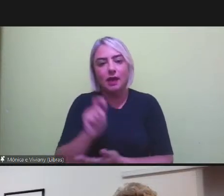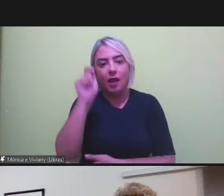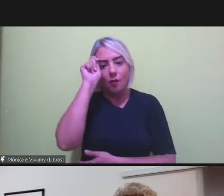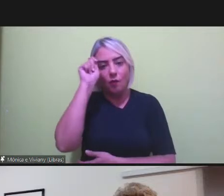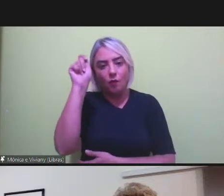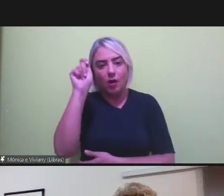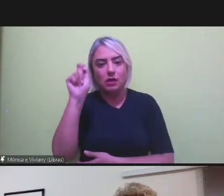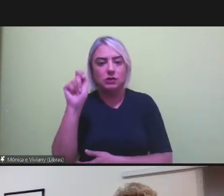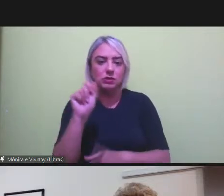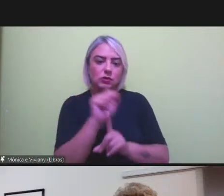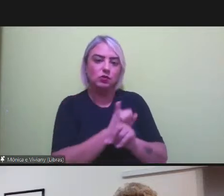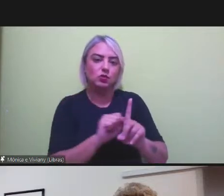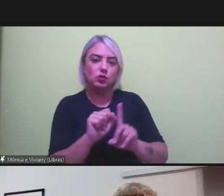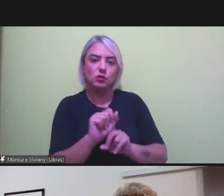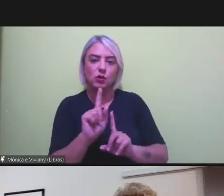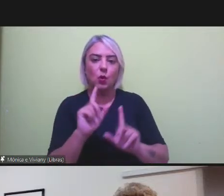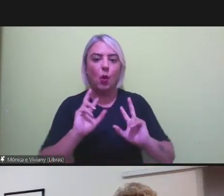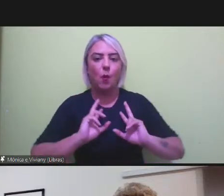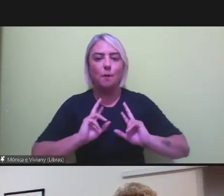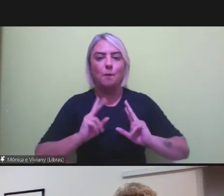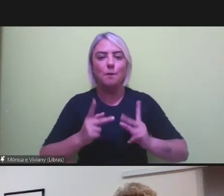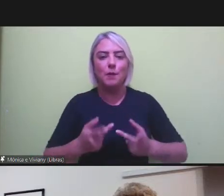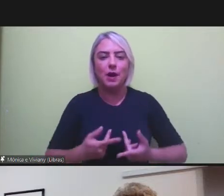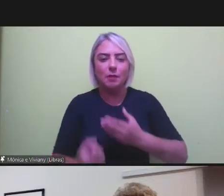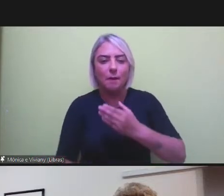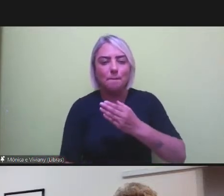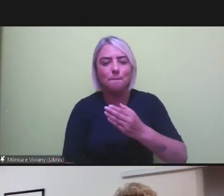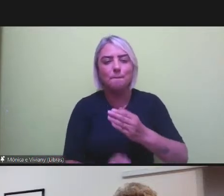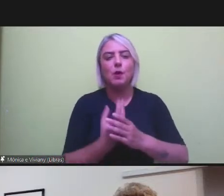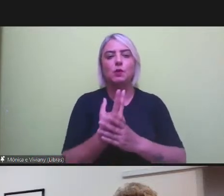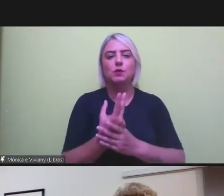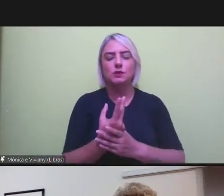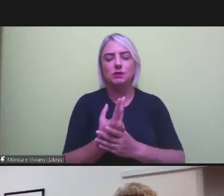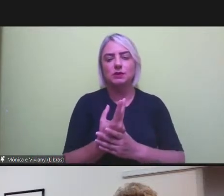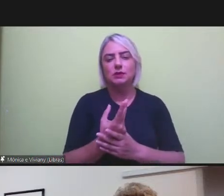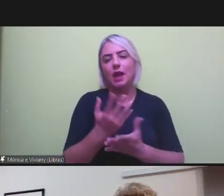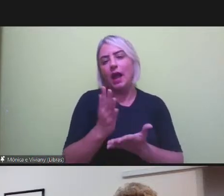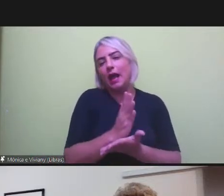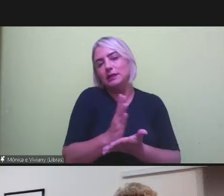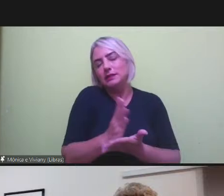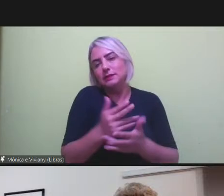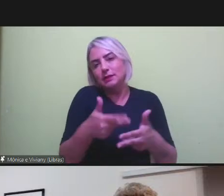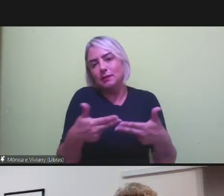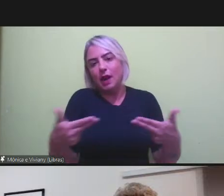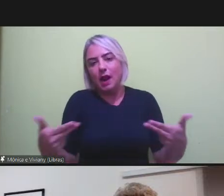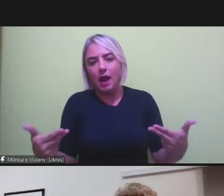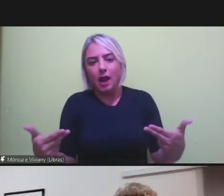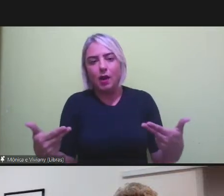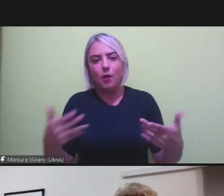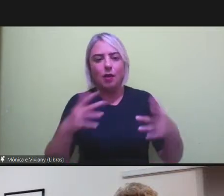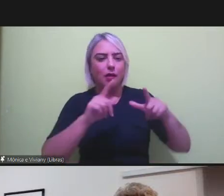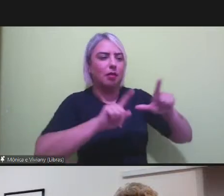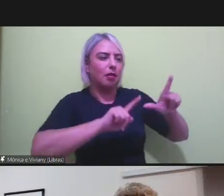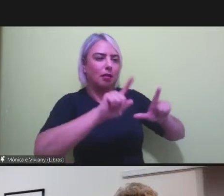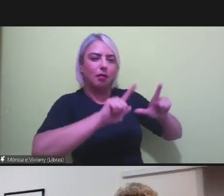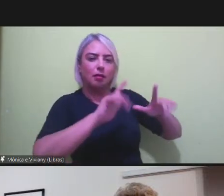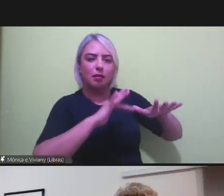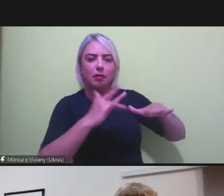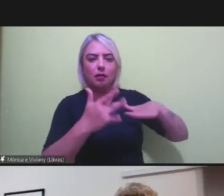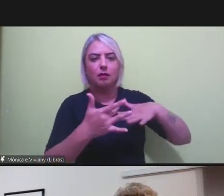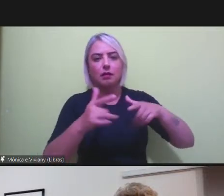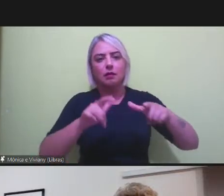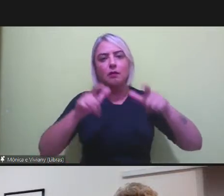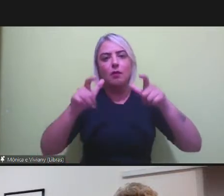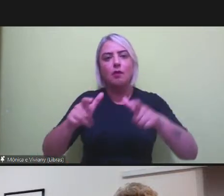it's a é social humano, agent mas that é is not, it might not be humano. Às human, vezes é but você is também, produced by a human. às vezes é Sometimes você it's a que mora, você